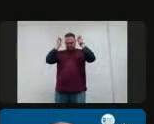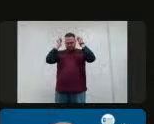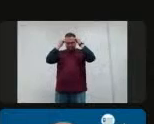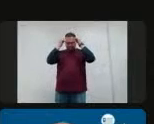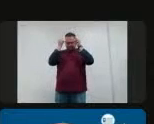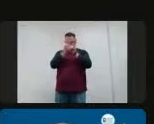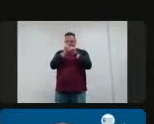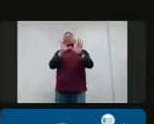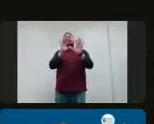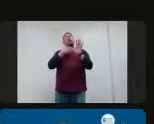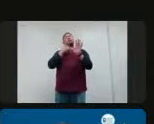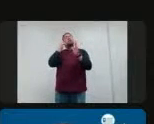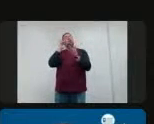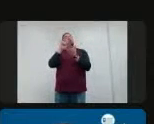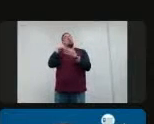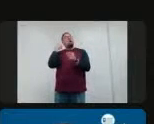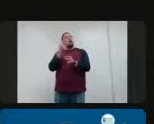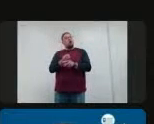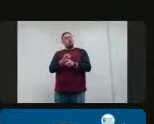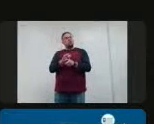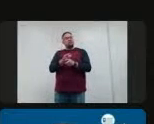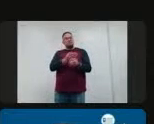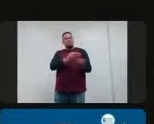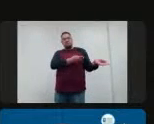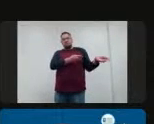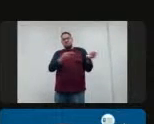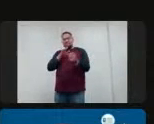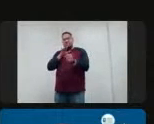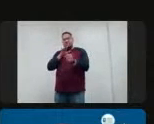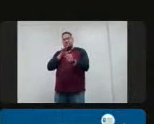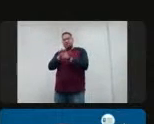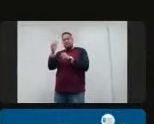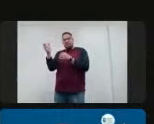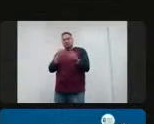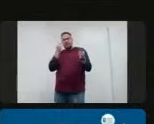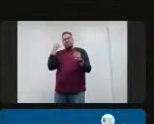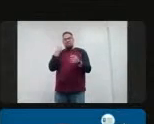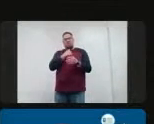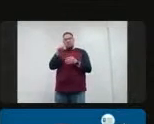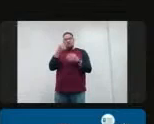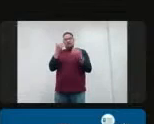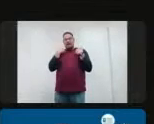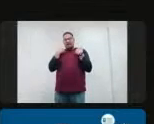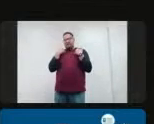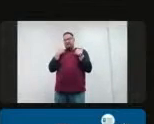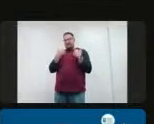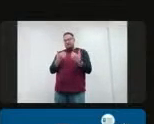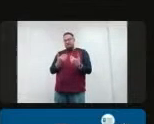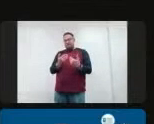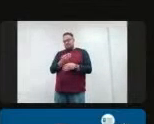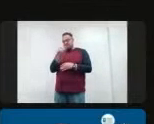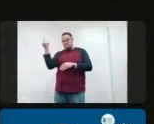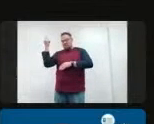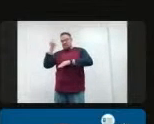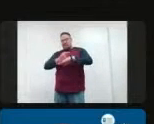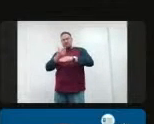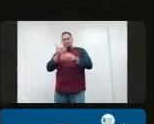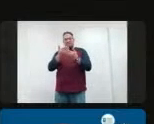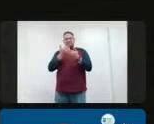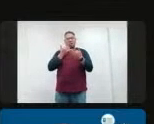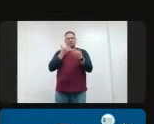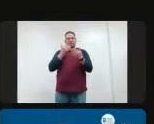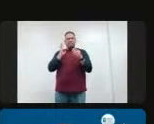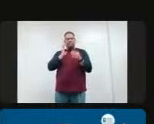I think it's hard to come fully prepared when we only have like so many days prior to the board meeting, like receiving